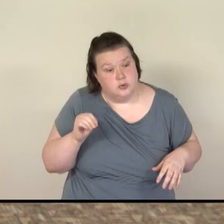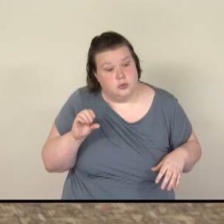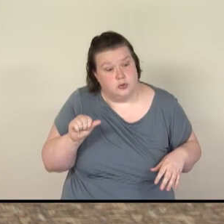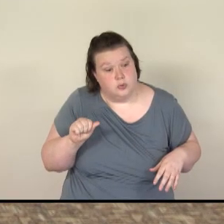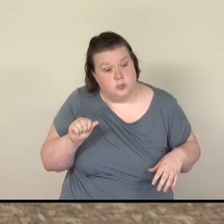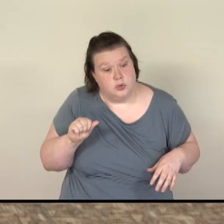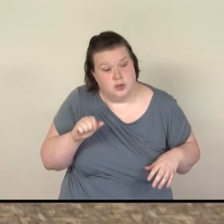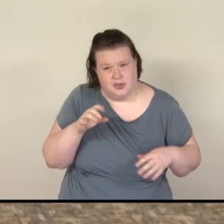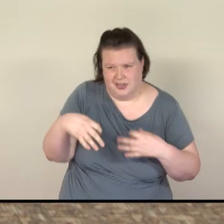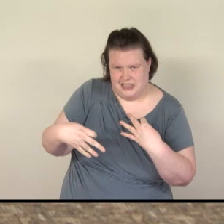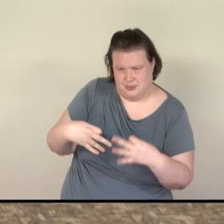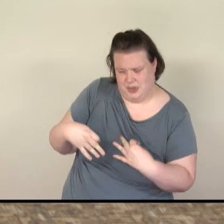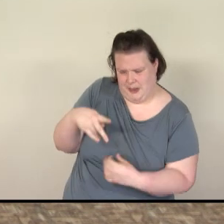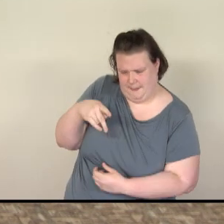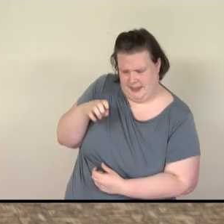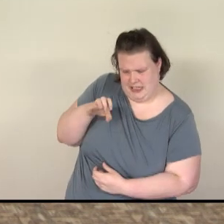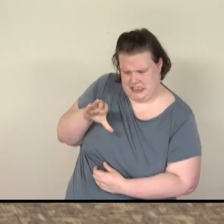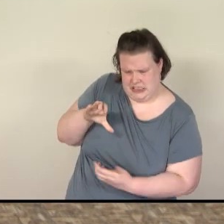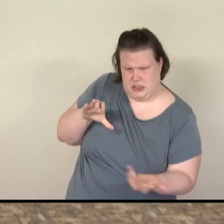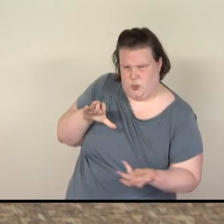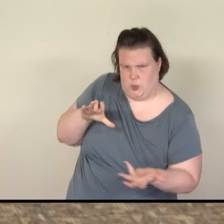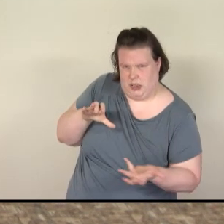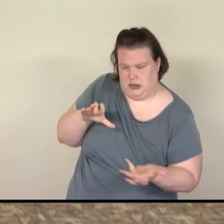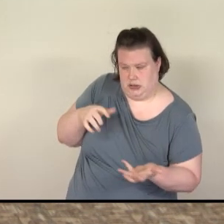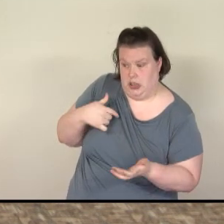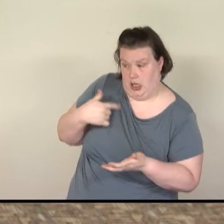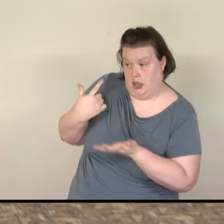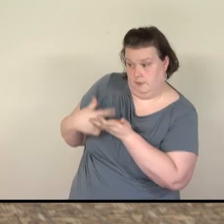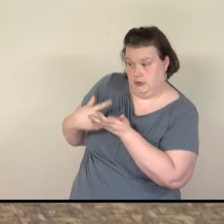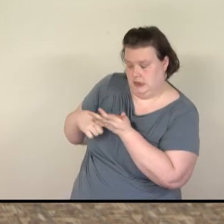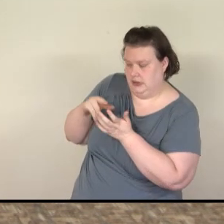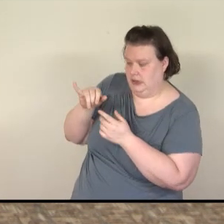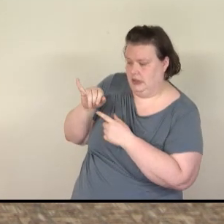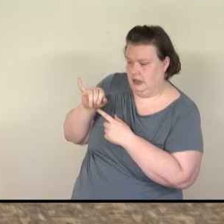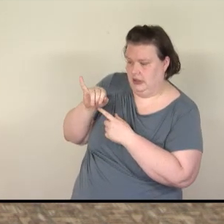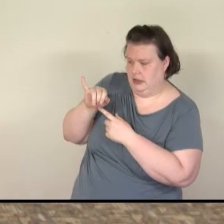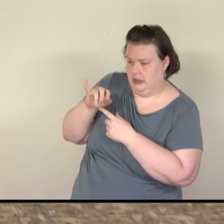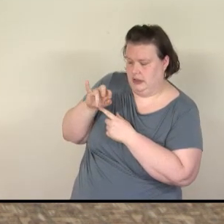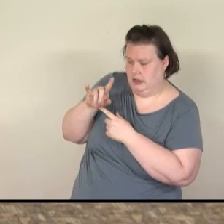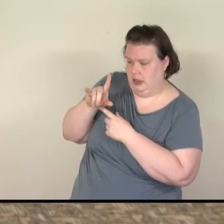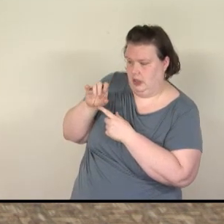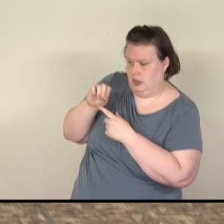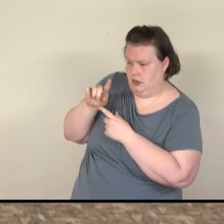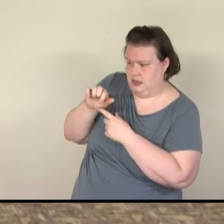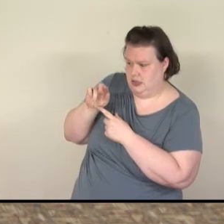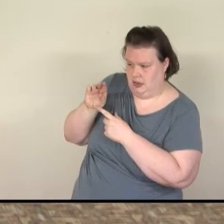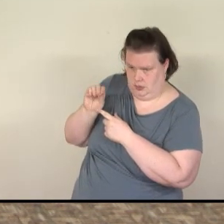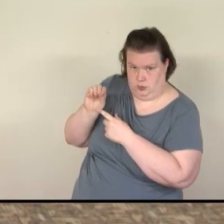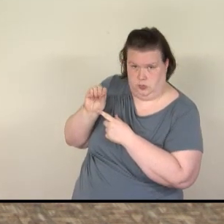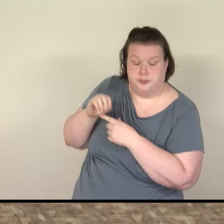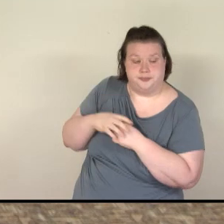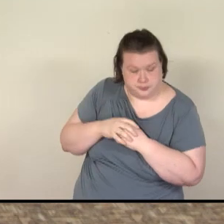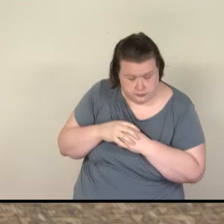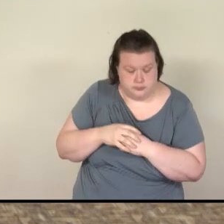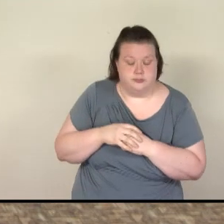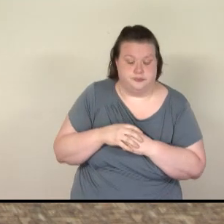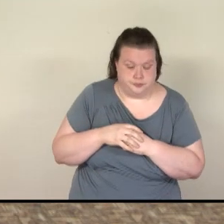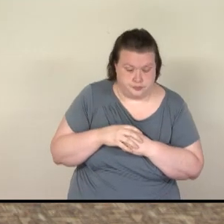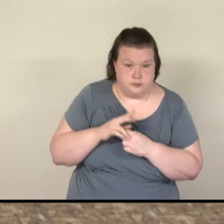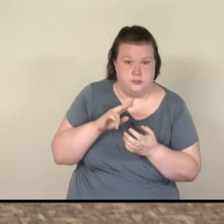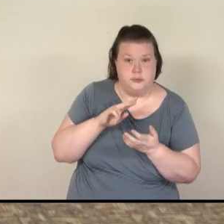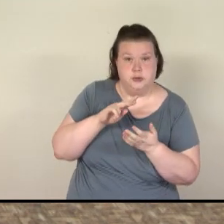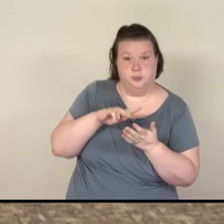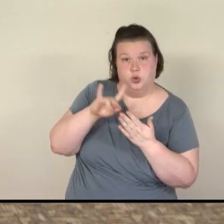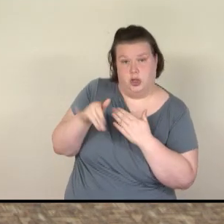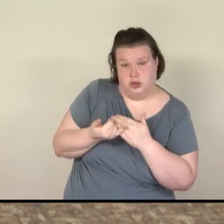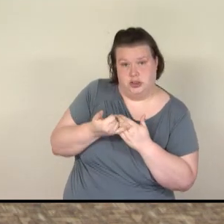For everyone with the PEC involves, I've spoken to Ms. Lozano about how much input they're giving to this. Yeah, our project executive committee. So